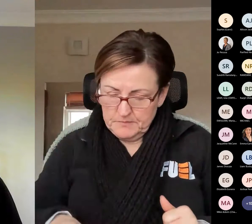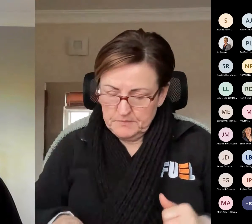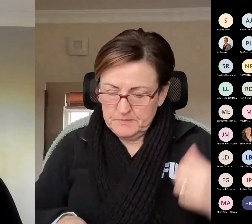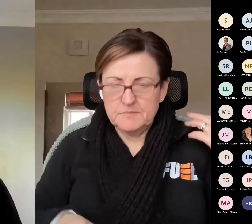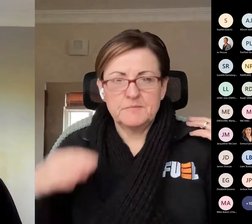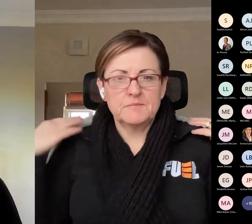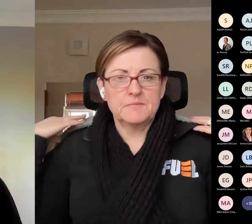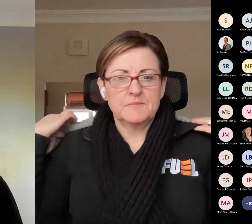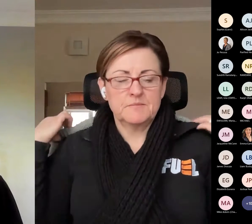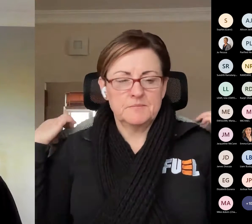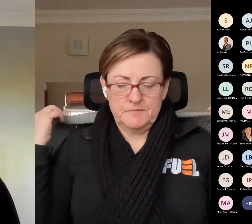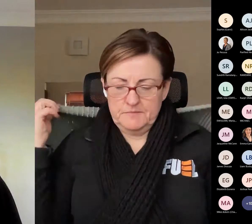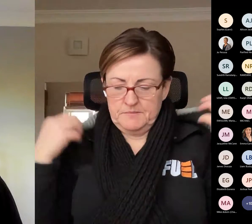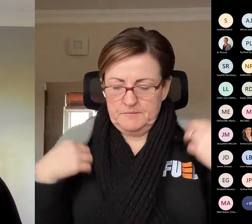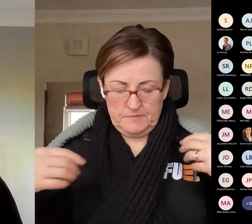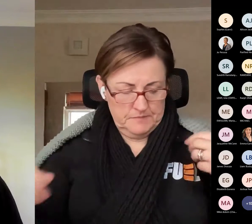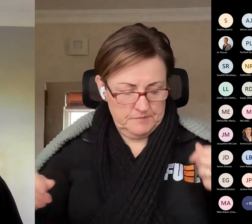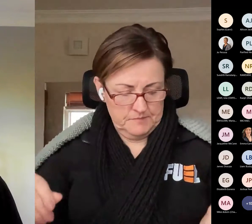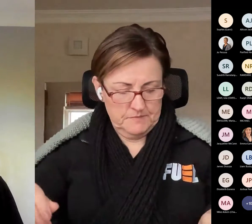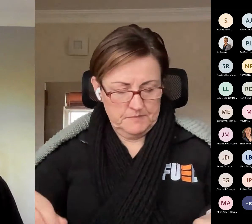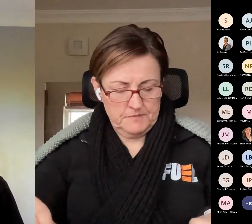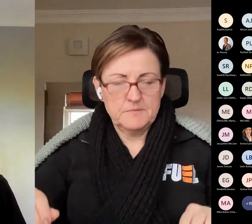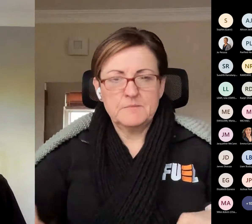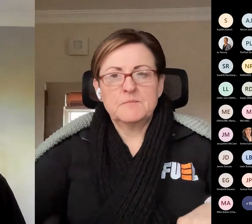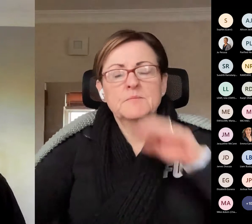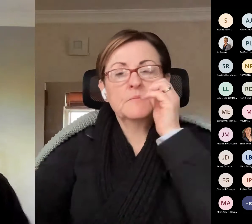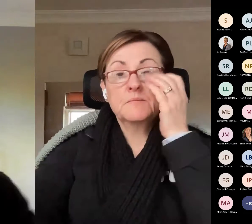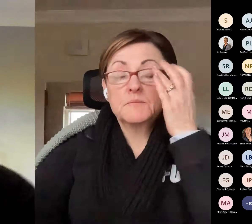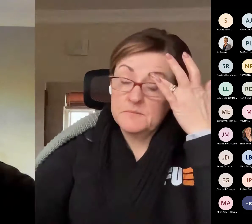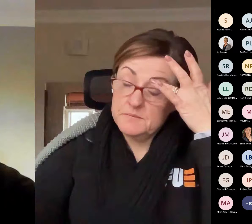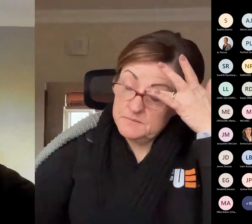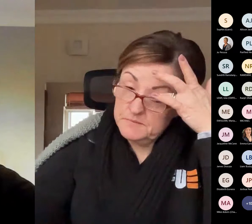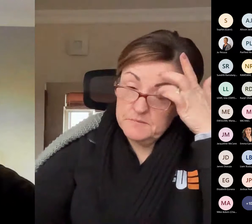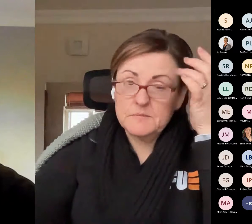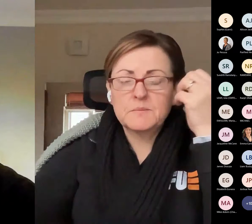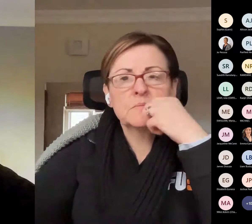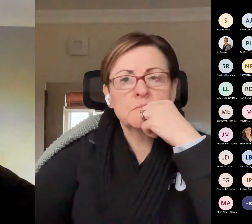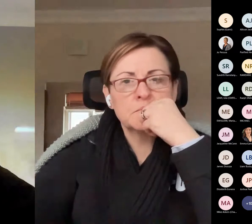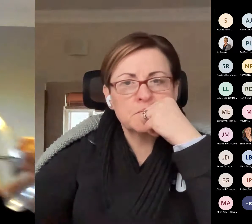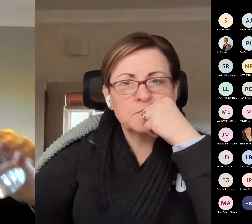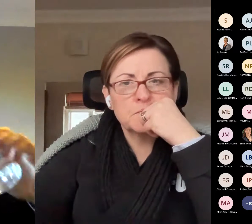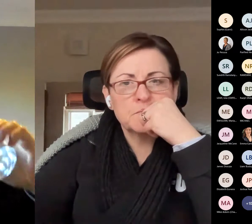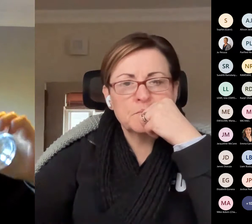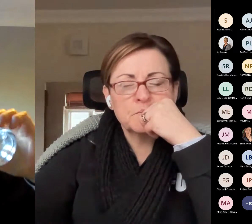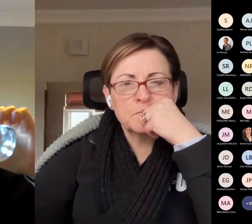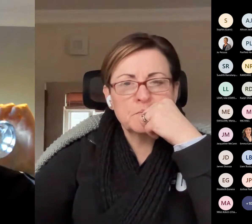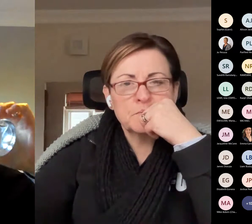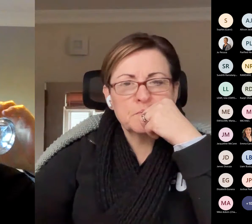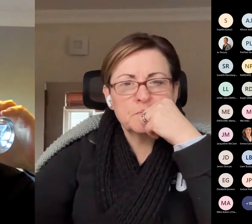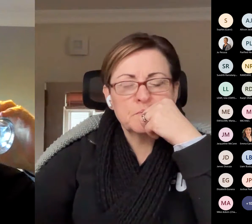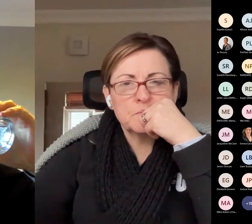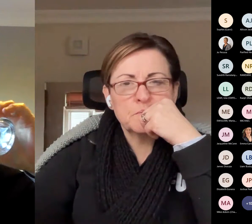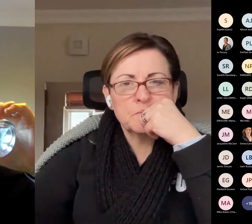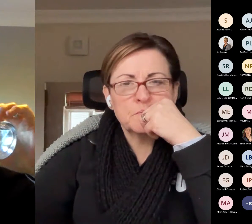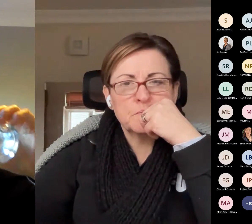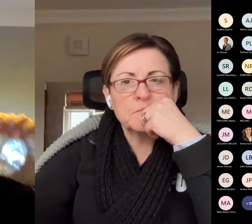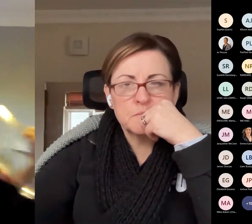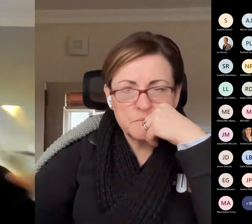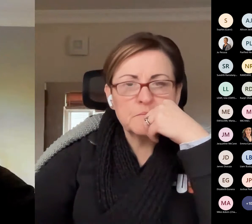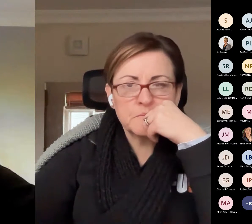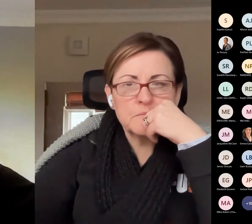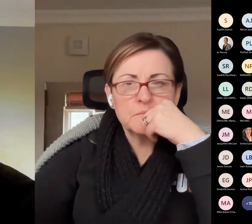question. So Jacqueline has asked, so Jacqueline McCann, any integration with Dockerbo, which is what some of our